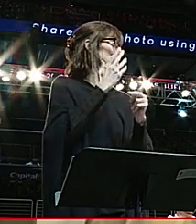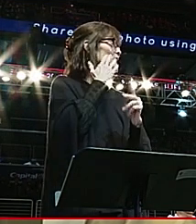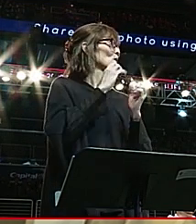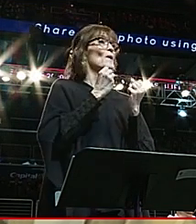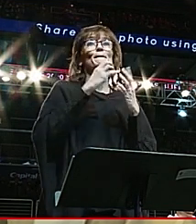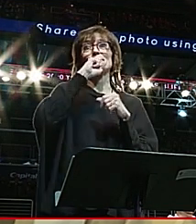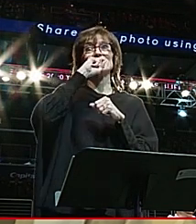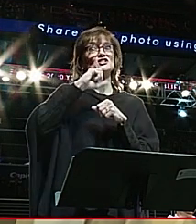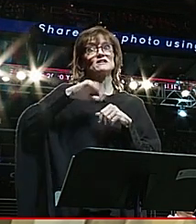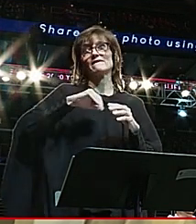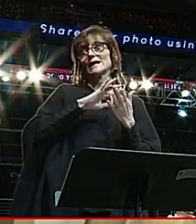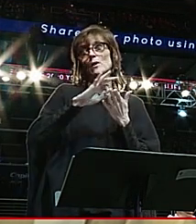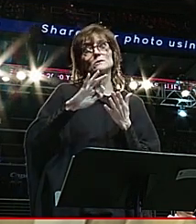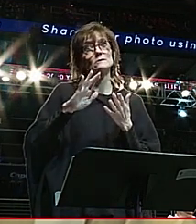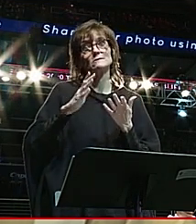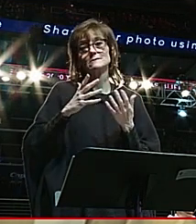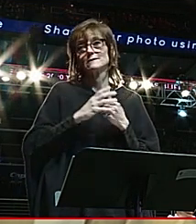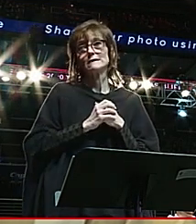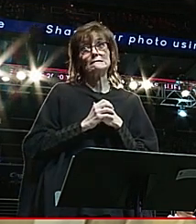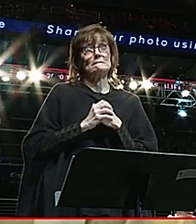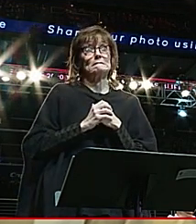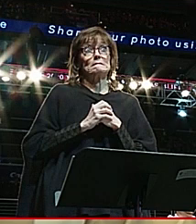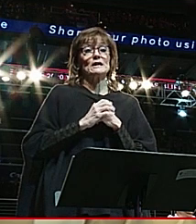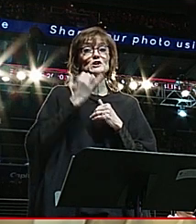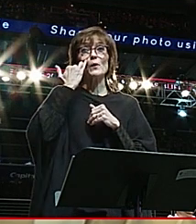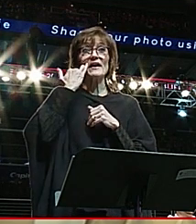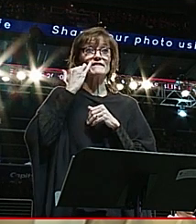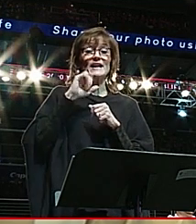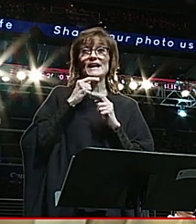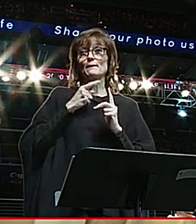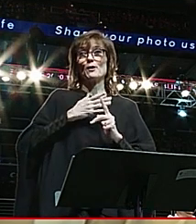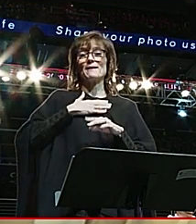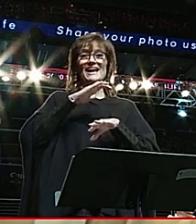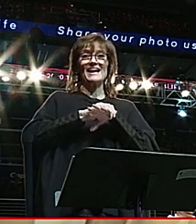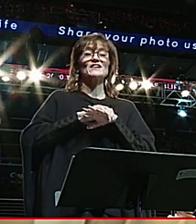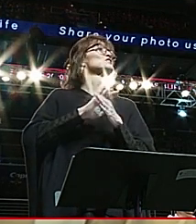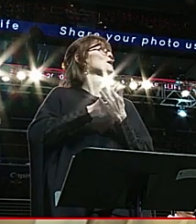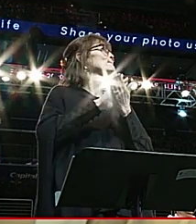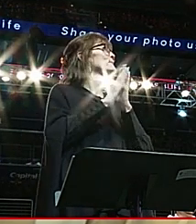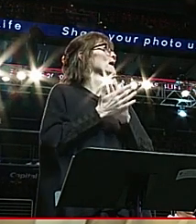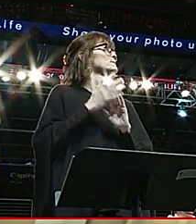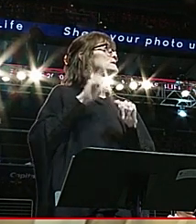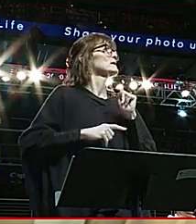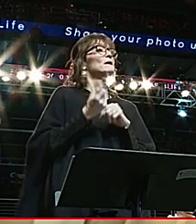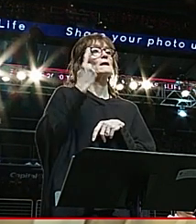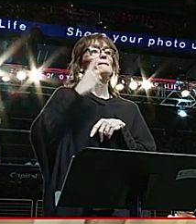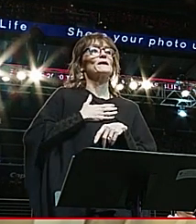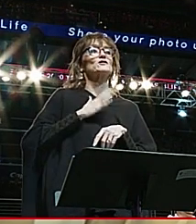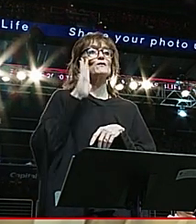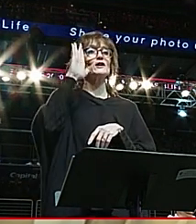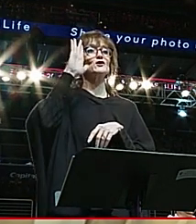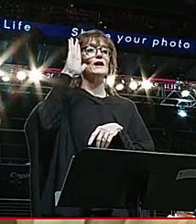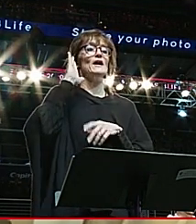I didn't count. So if at any point my English becomes unintelligible, please raise your hand and I'll